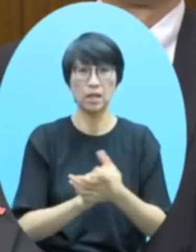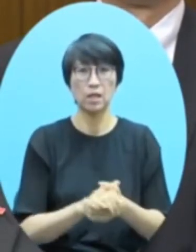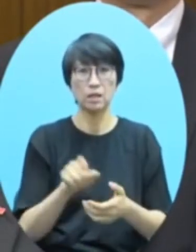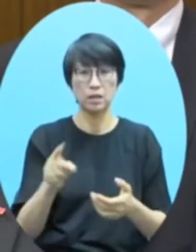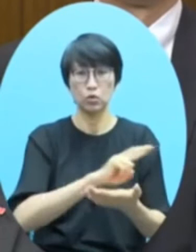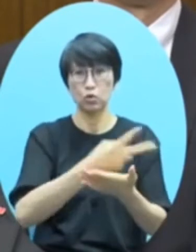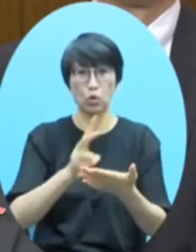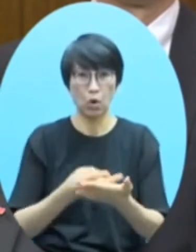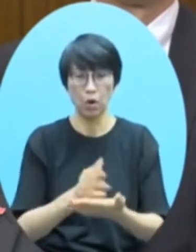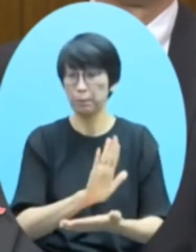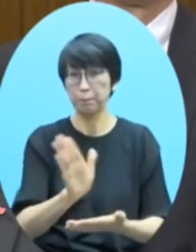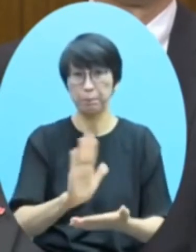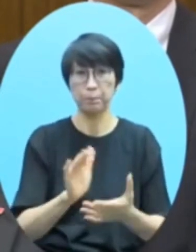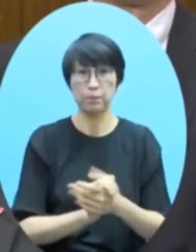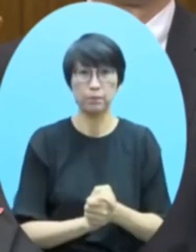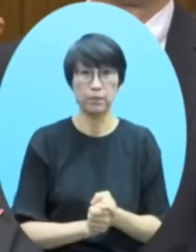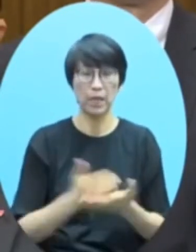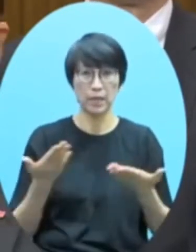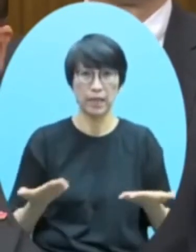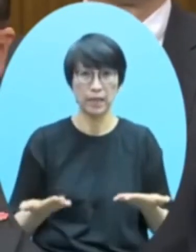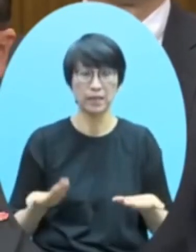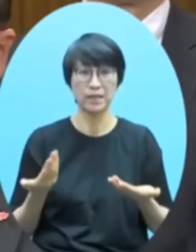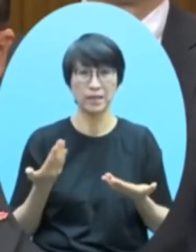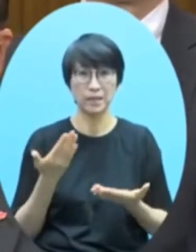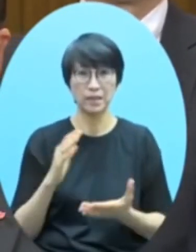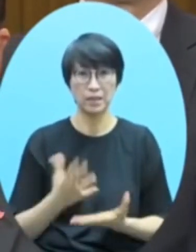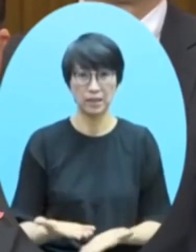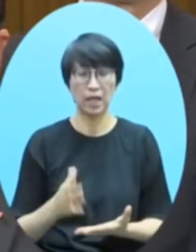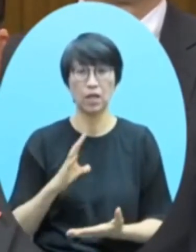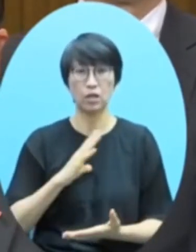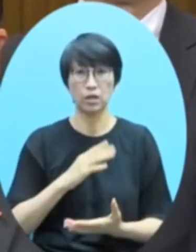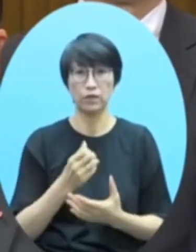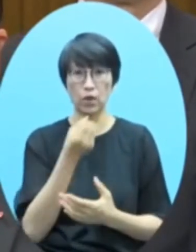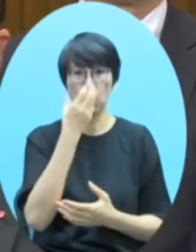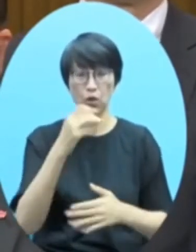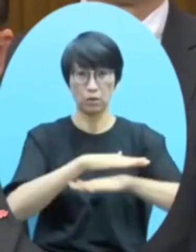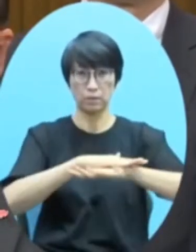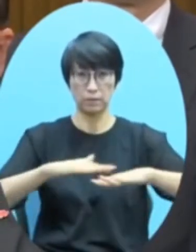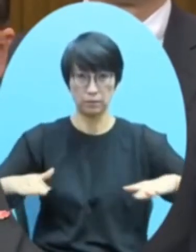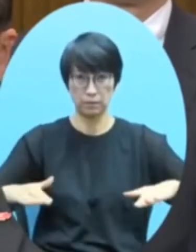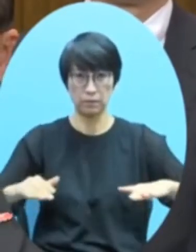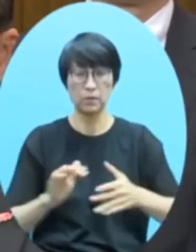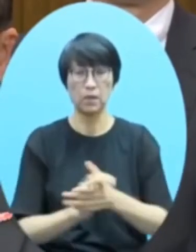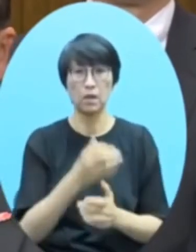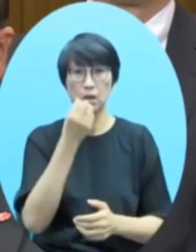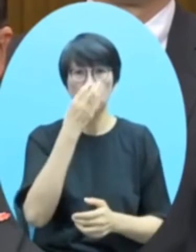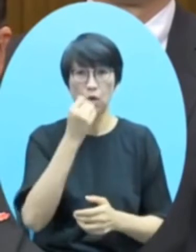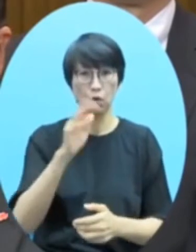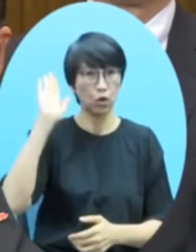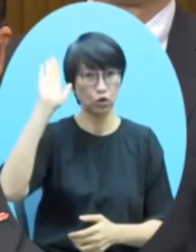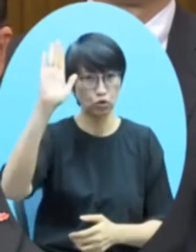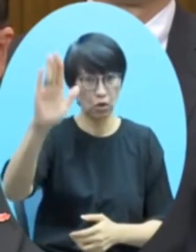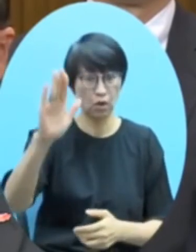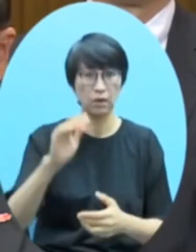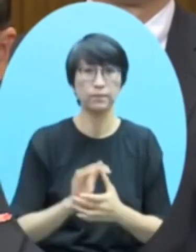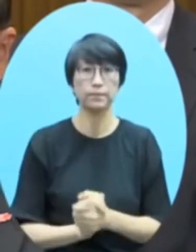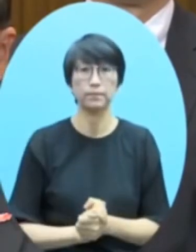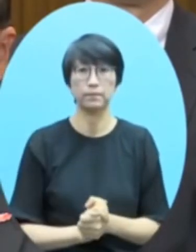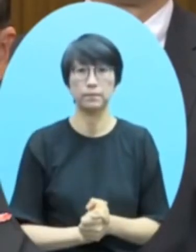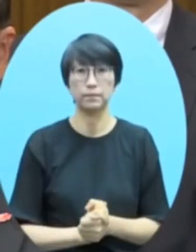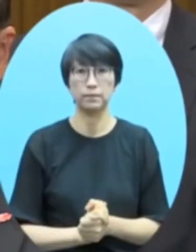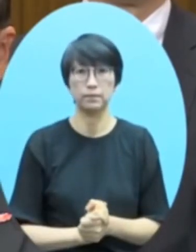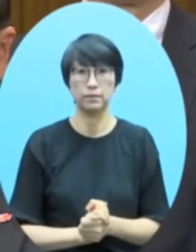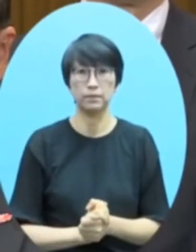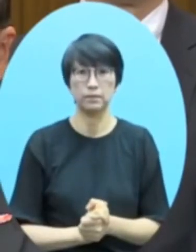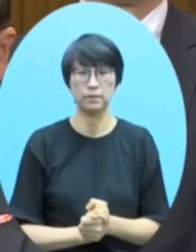ordinances. But what is in front of us is Hong Kong's stability, Hong Kong's future,